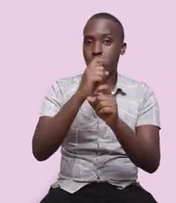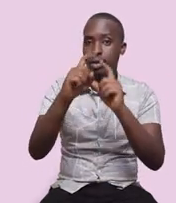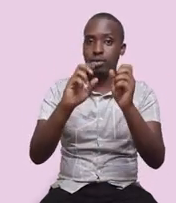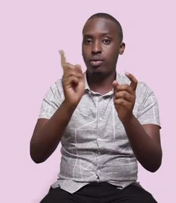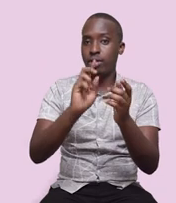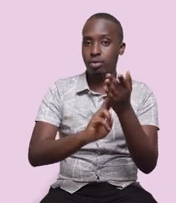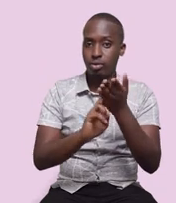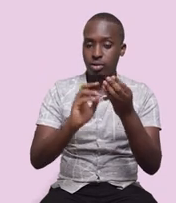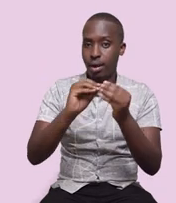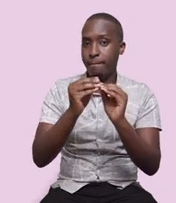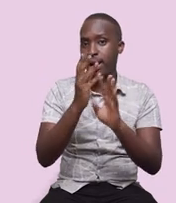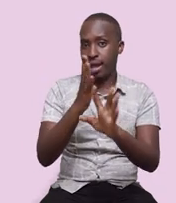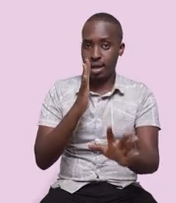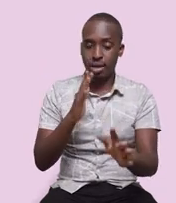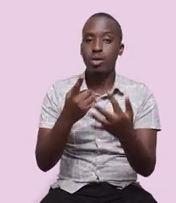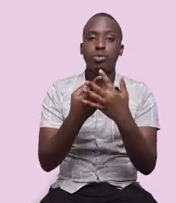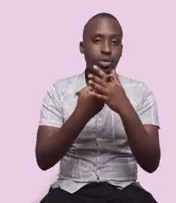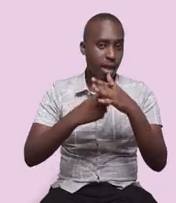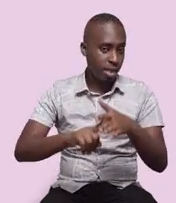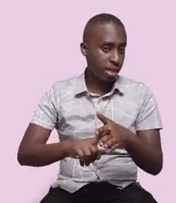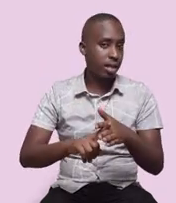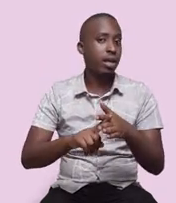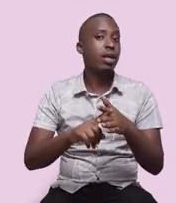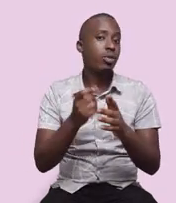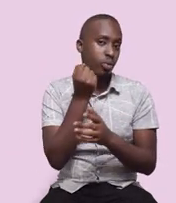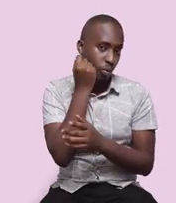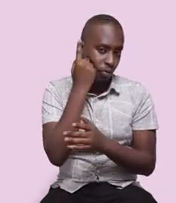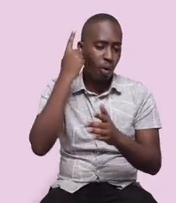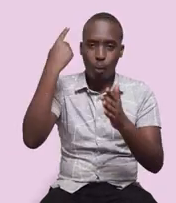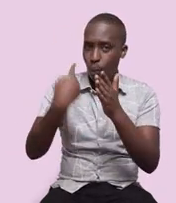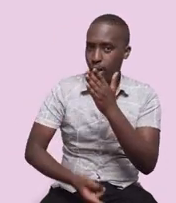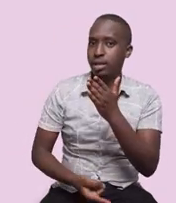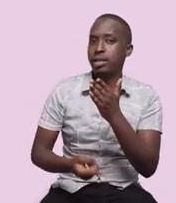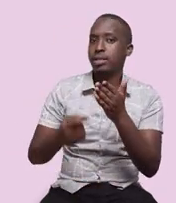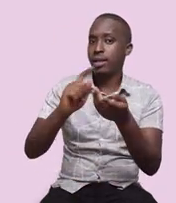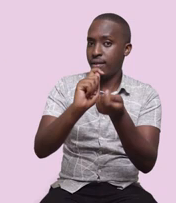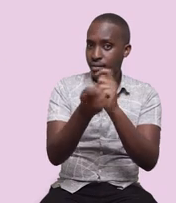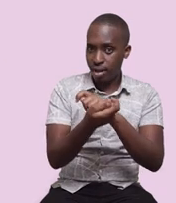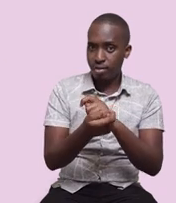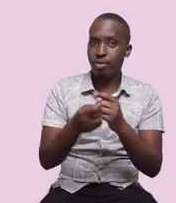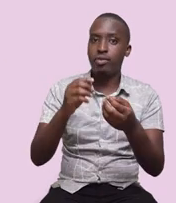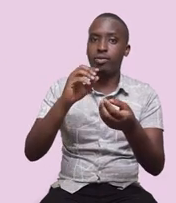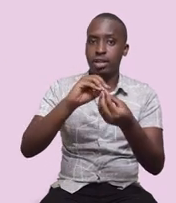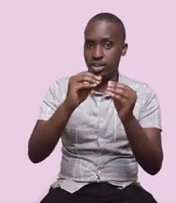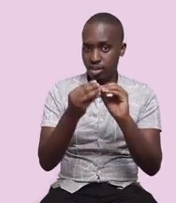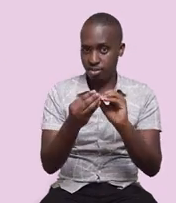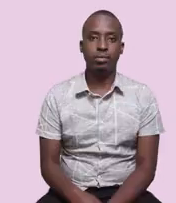number line. Let us start by understanding what is the inverse of an